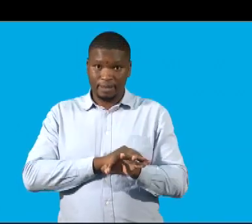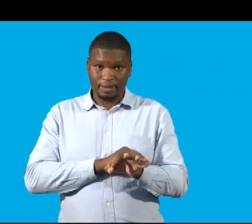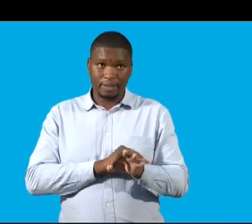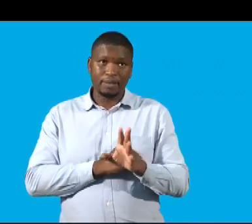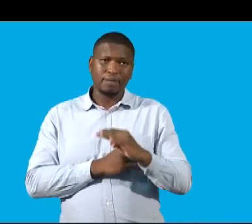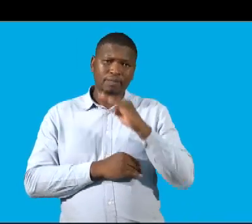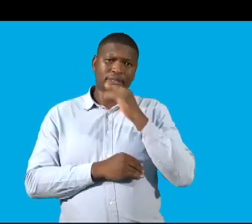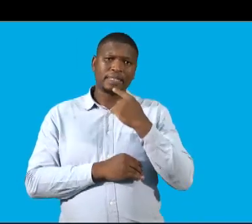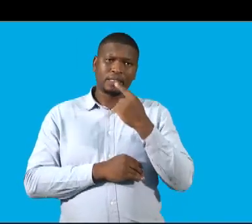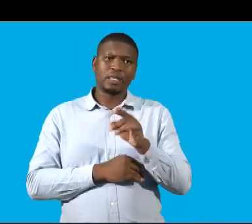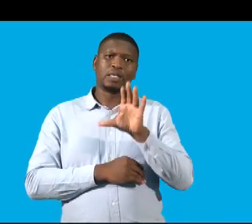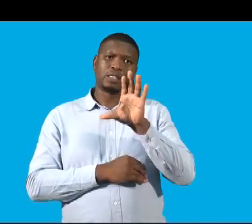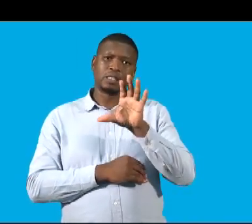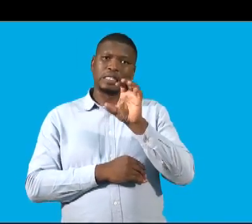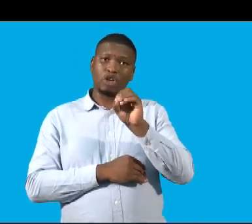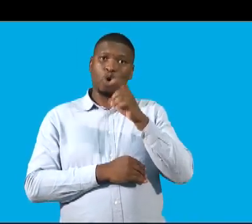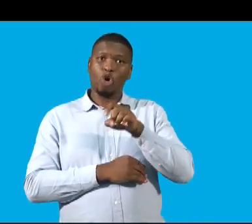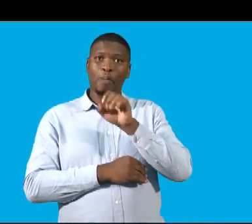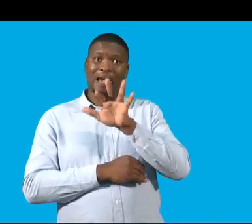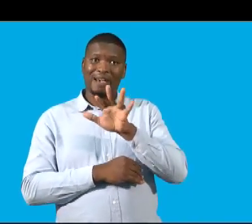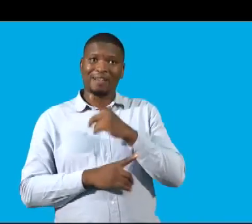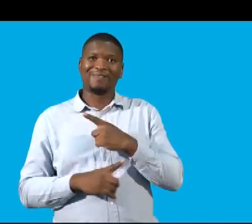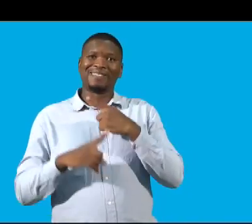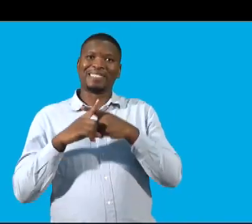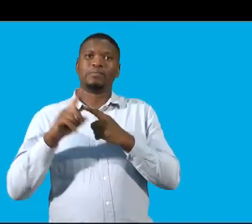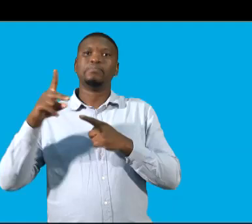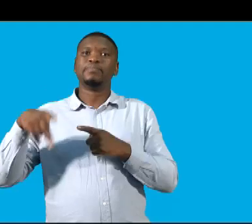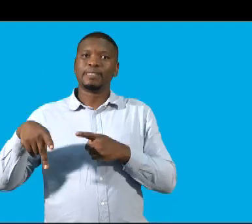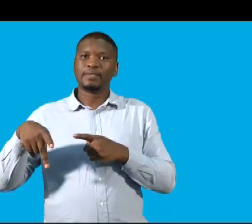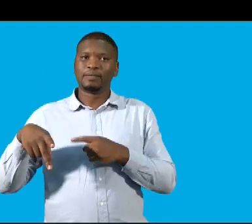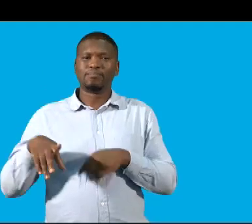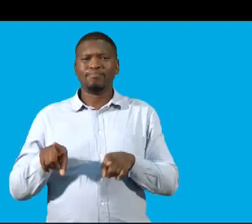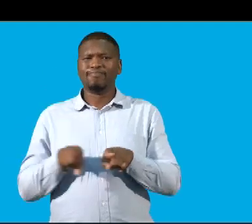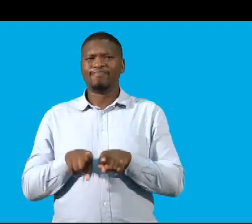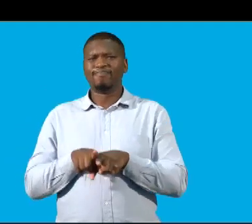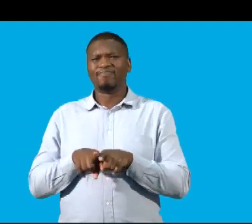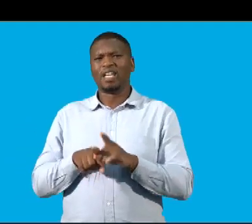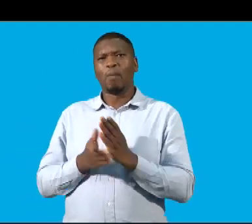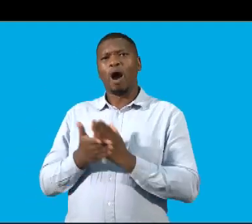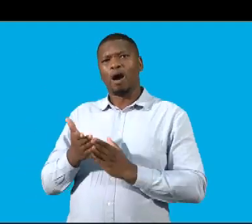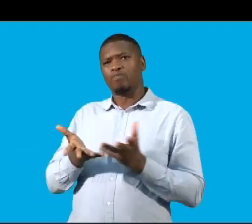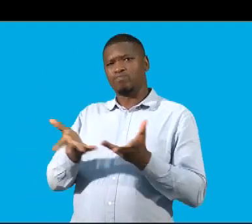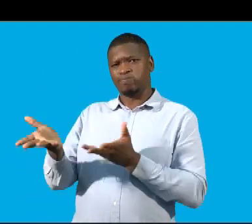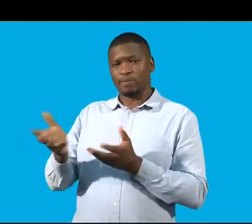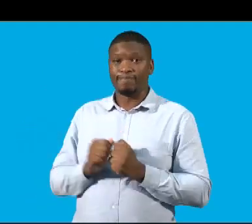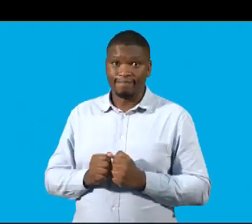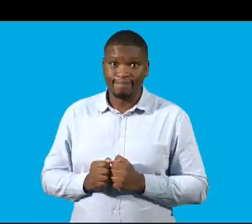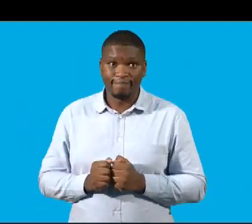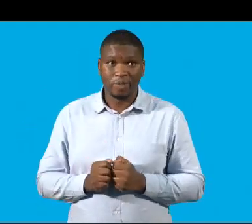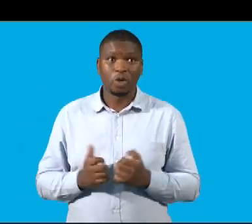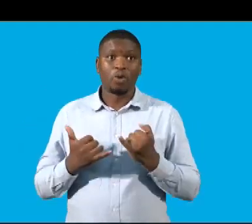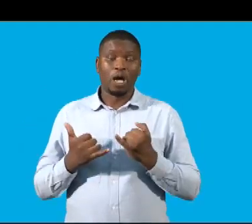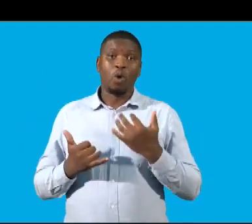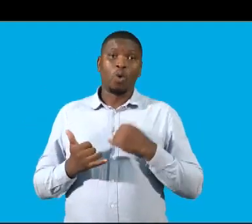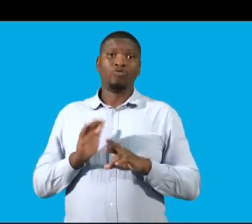of that value. You can also write that it's 0.5 multiplied by that P, which still represents 50% of that